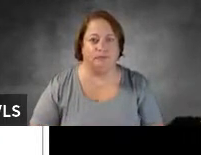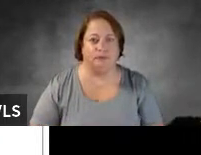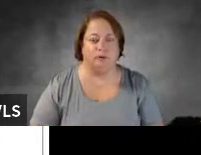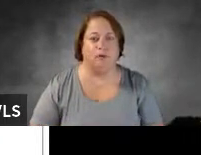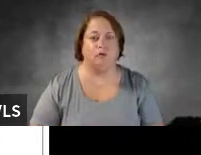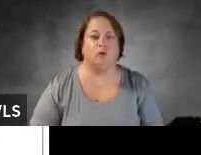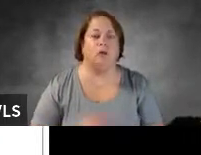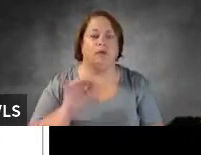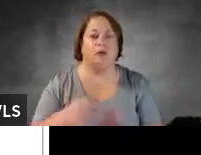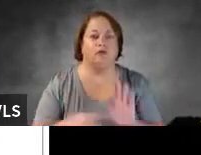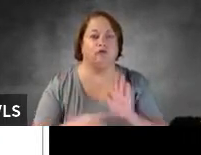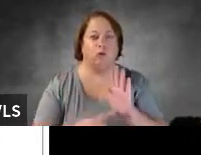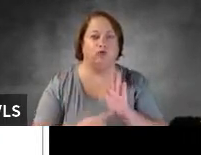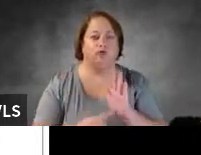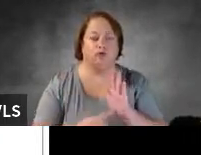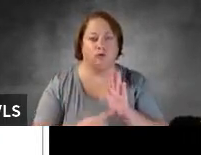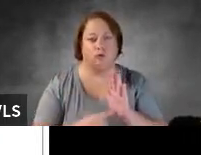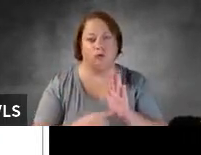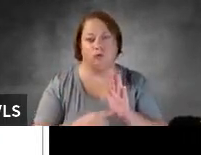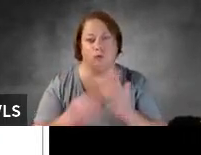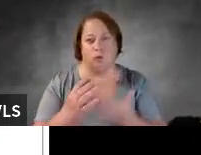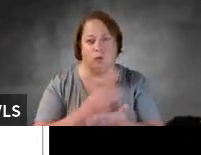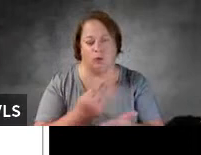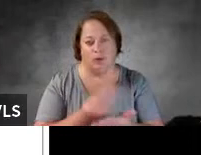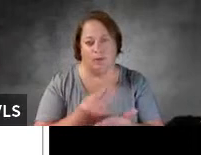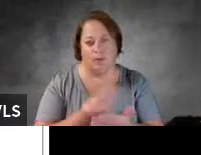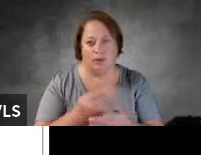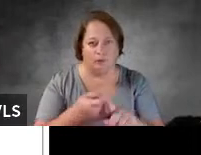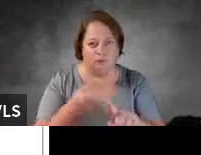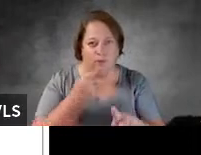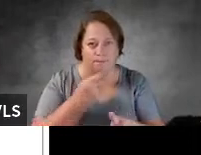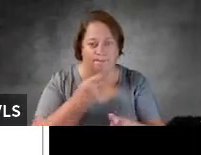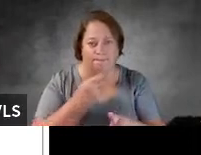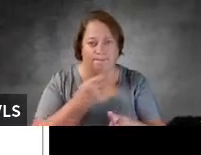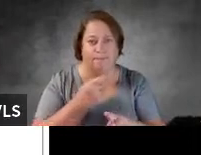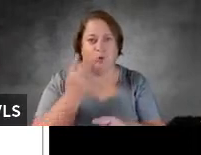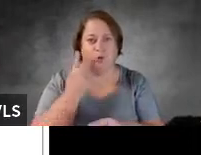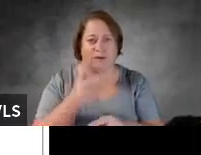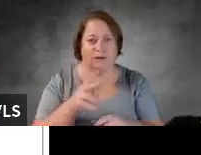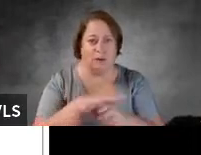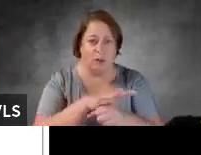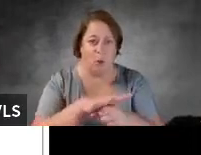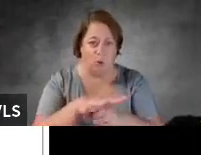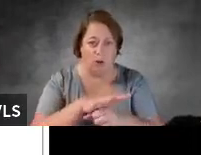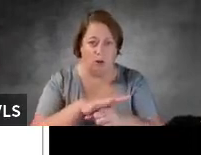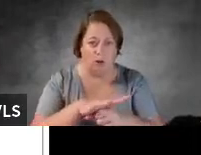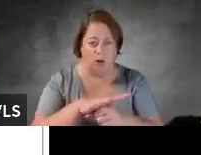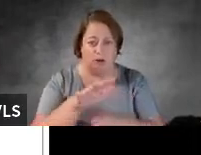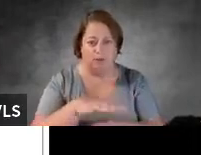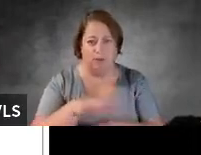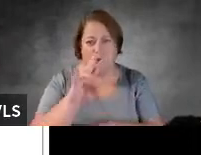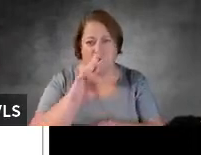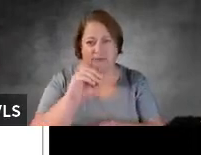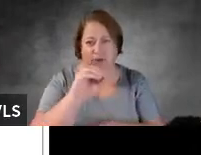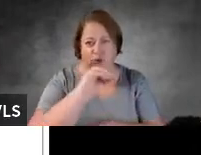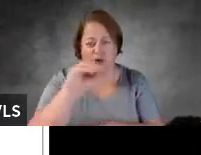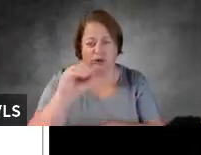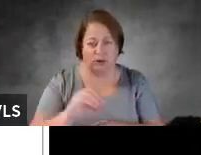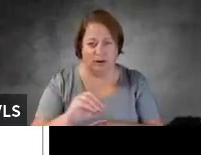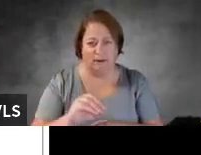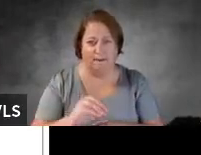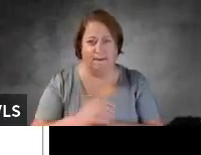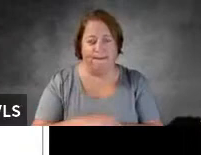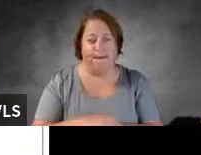And so this slide will show you the sources of our revenue. You'll see that local is about 70% of our